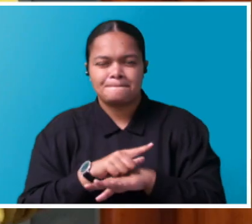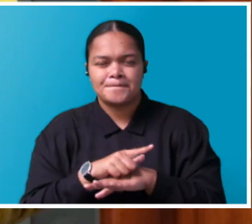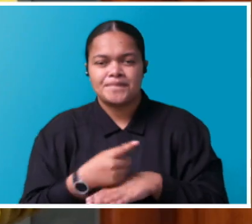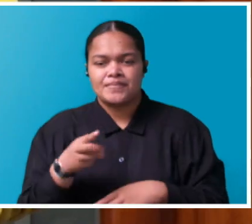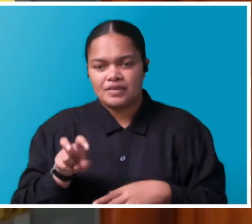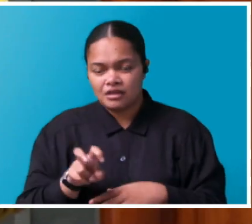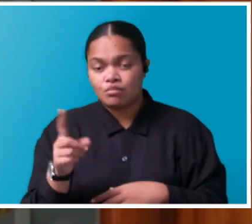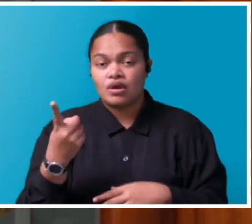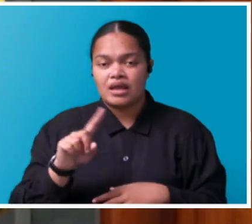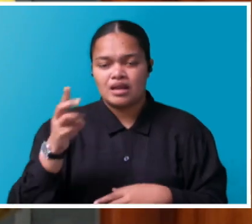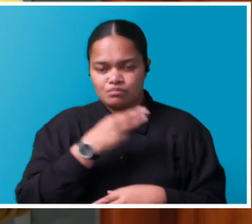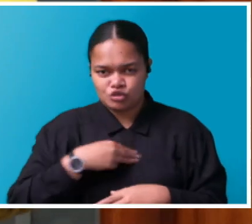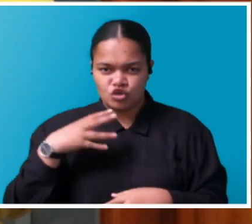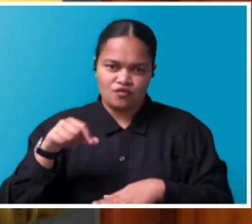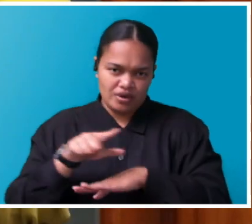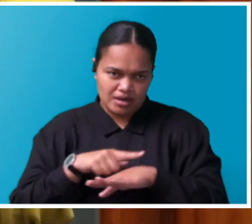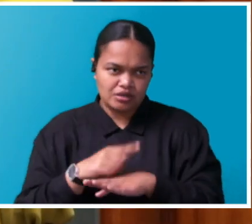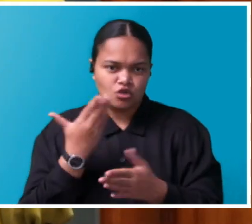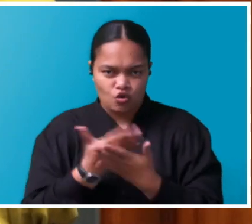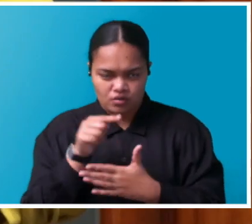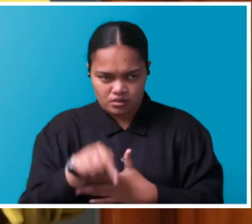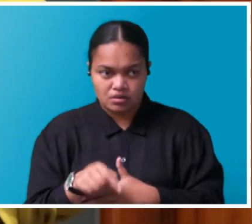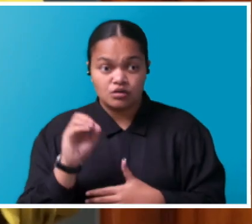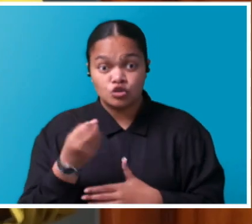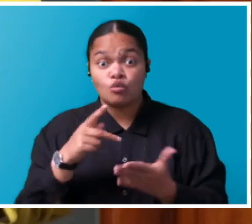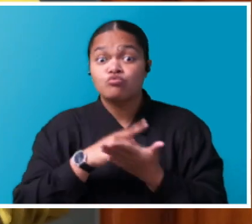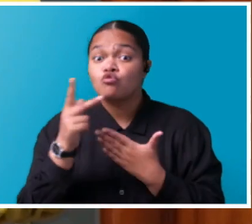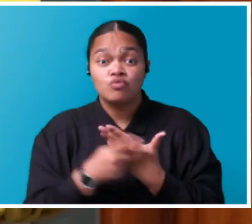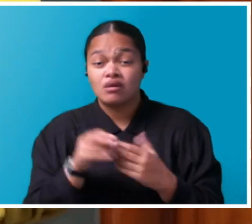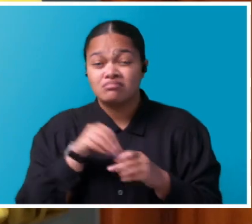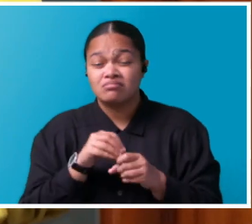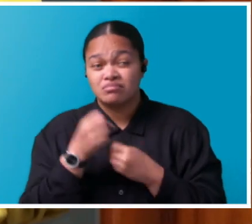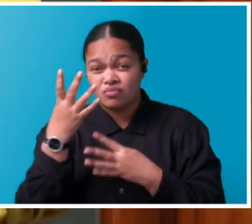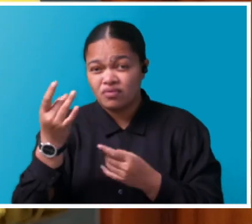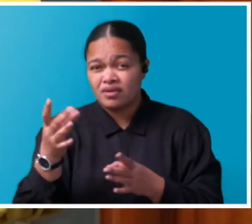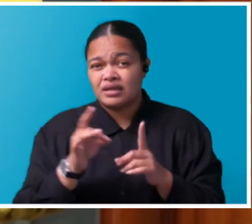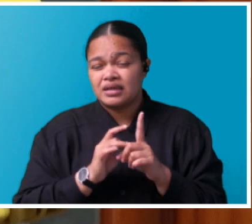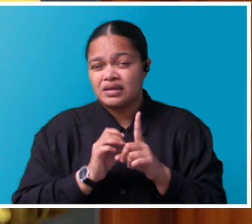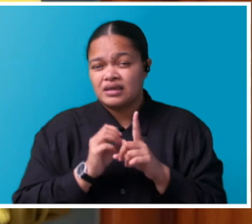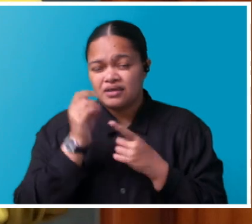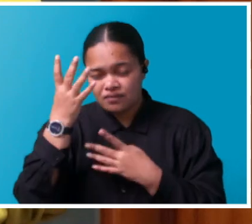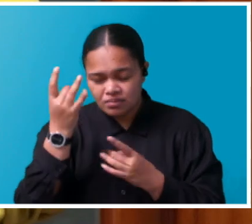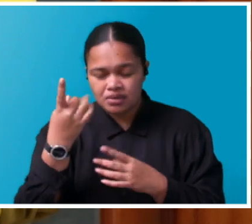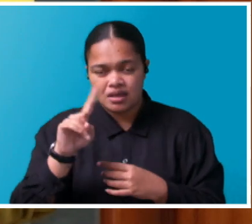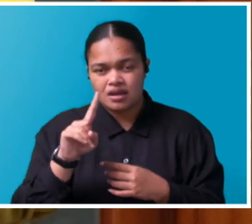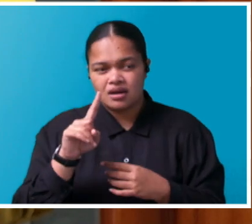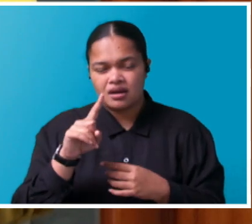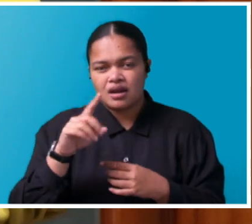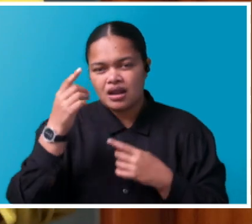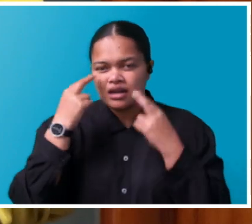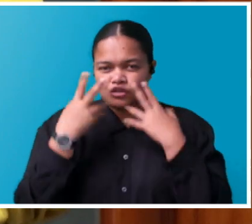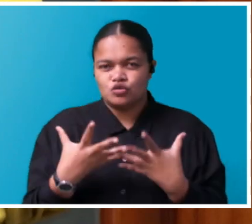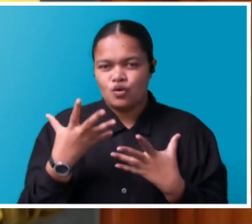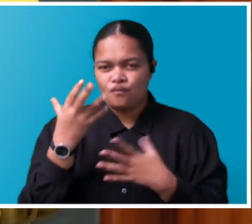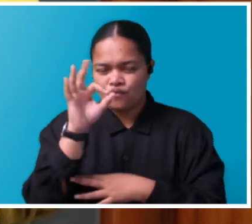Lands in this regard. Honorable Speaker, the emission reduction program provides information and improves our knowledge about our natural forests,